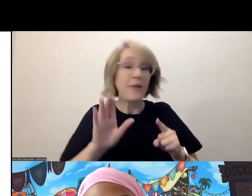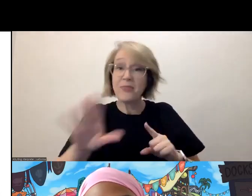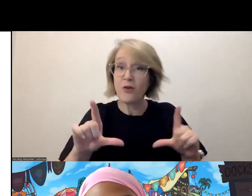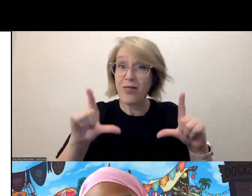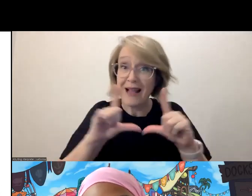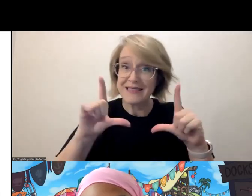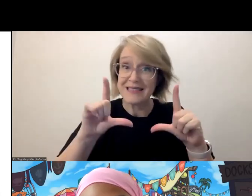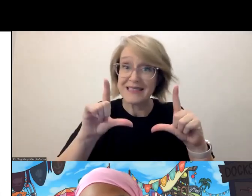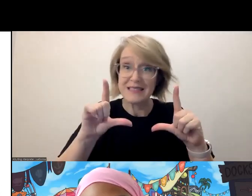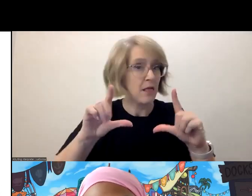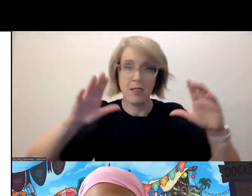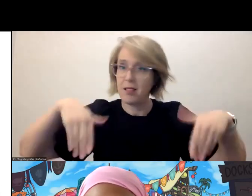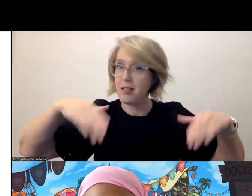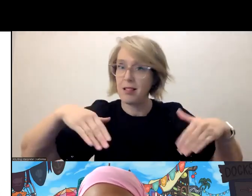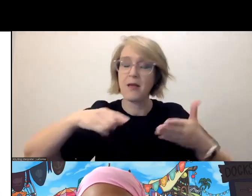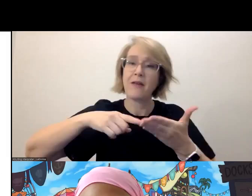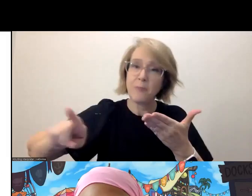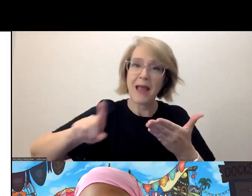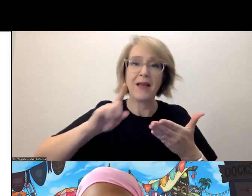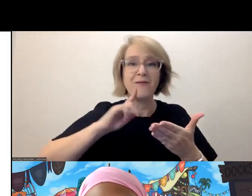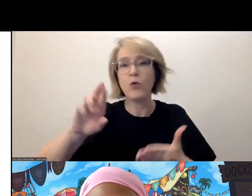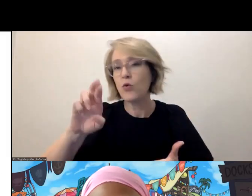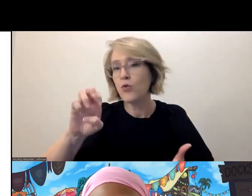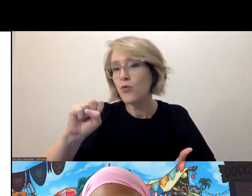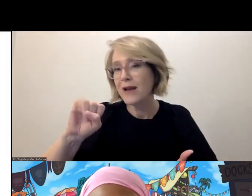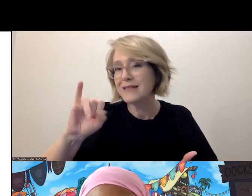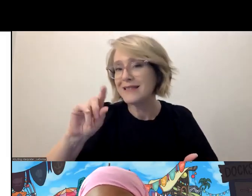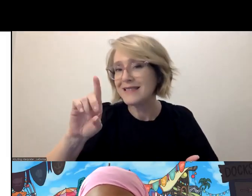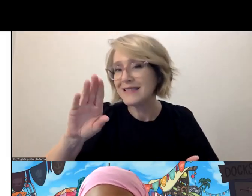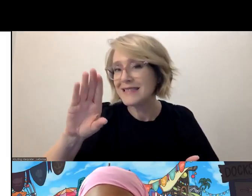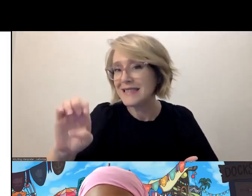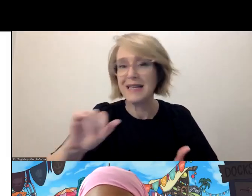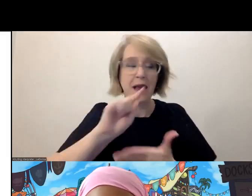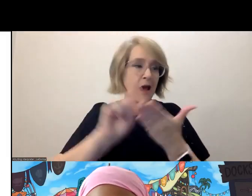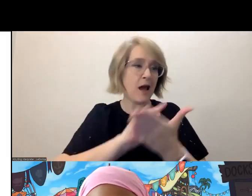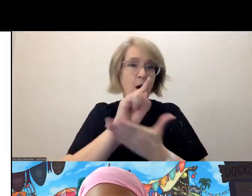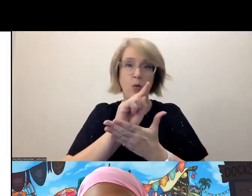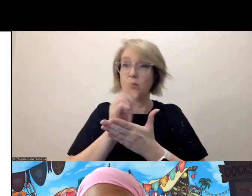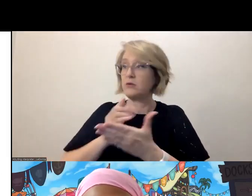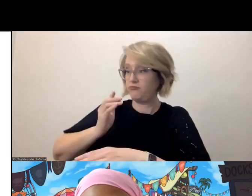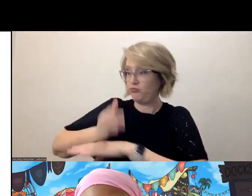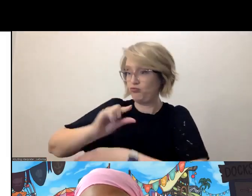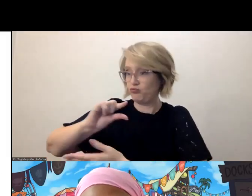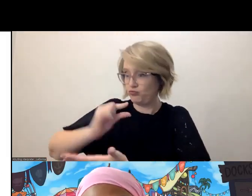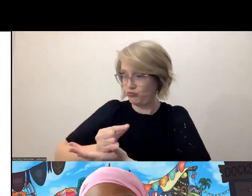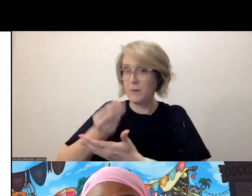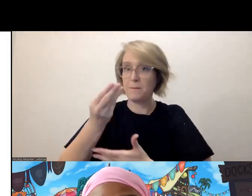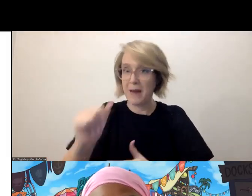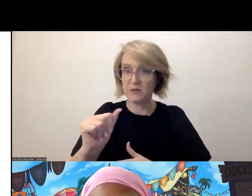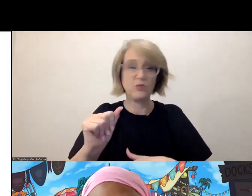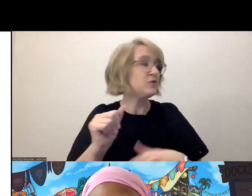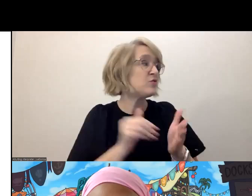because they have to pay for their residency hours or their hours after they graduate their master's program. And as a